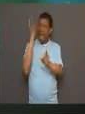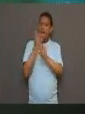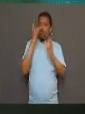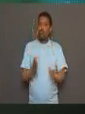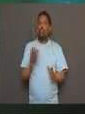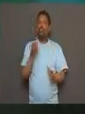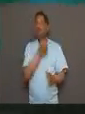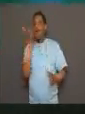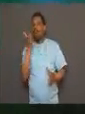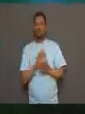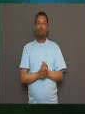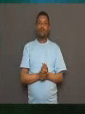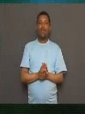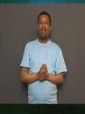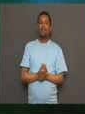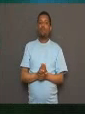accuracy of others.